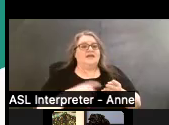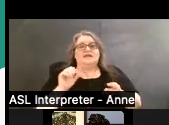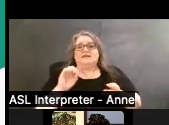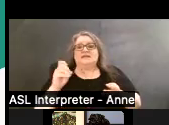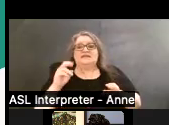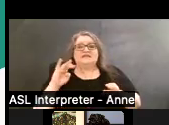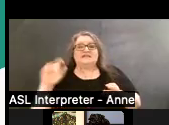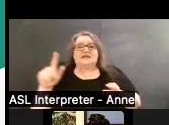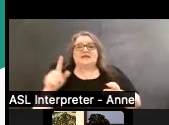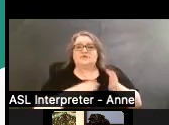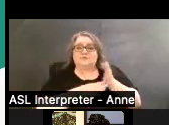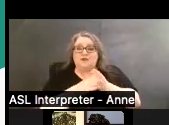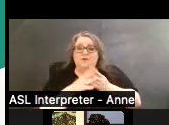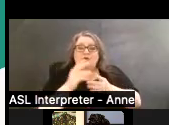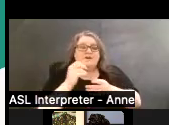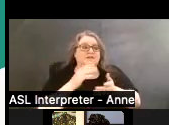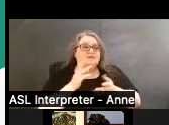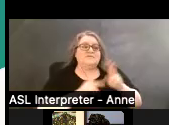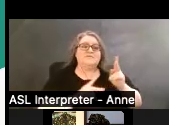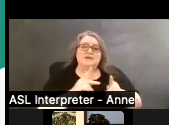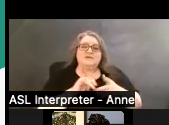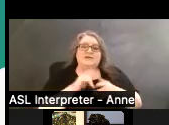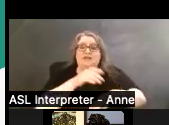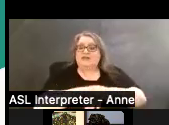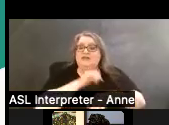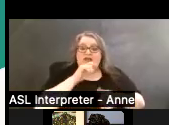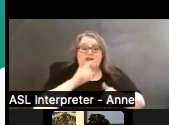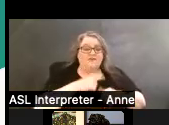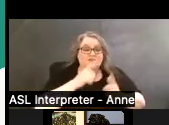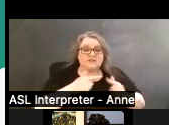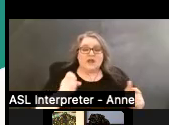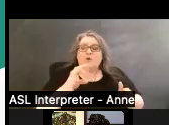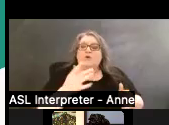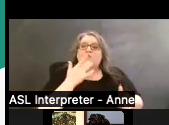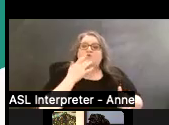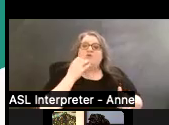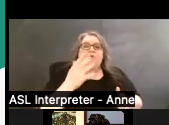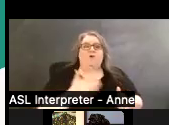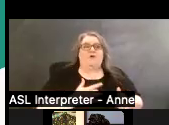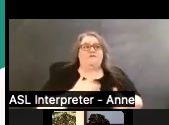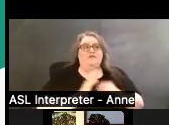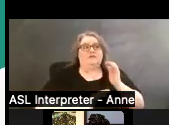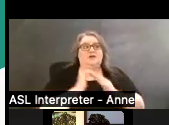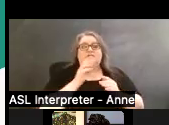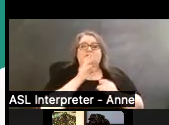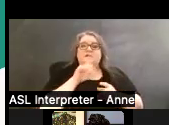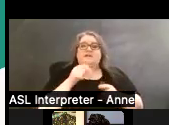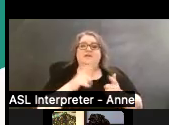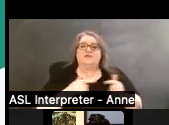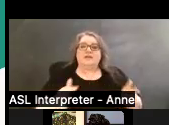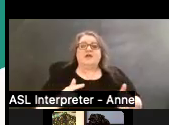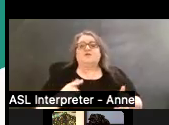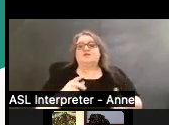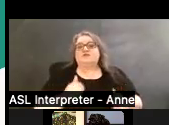minorities, people for whom English is not a first language or prefer or feel comfortable speaking in another language, survivors with